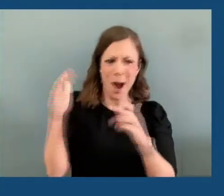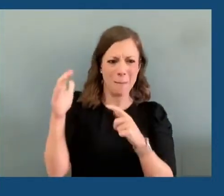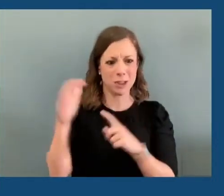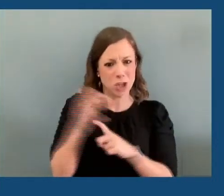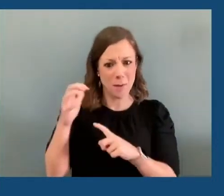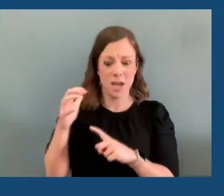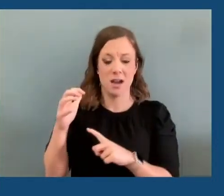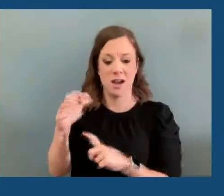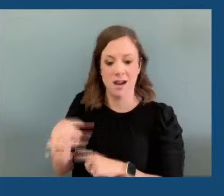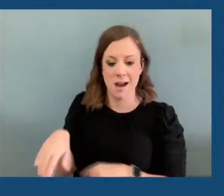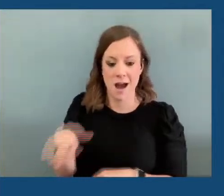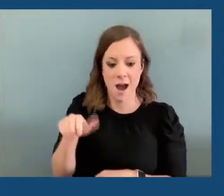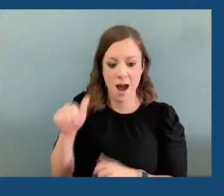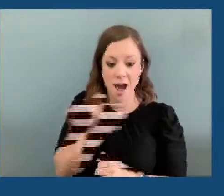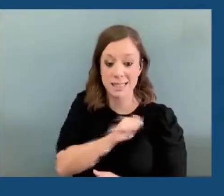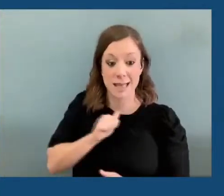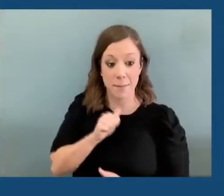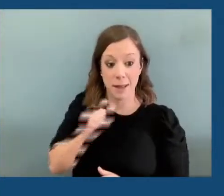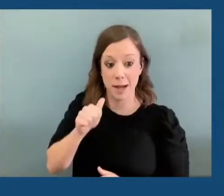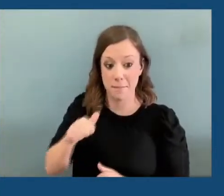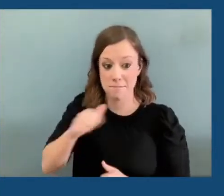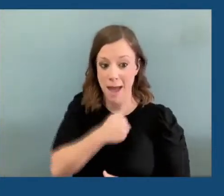Fahey.